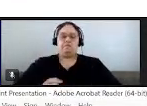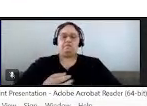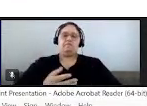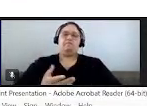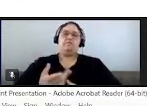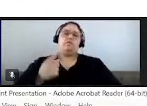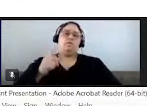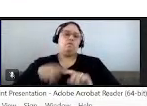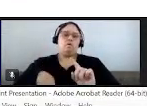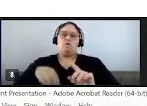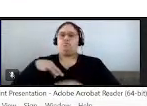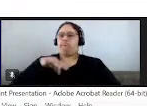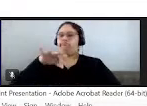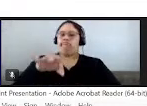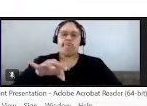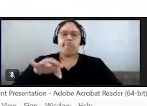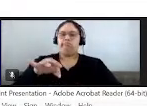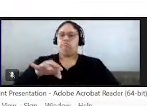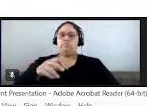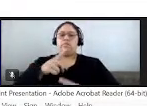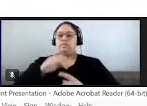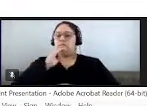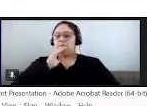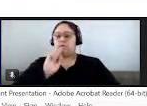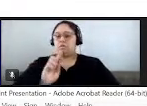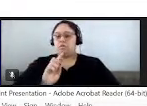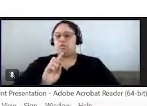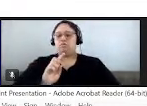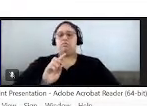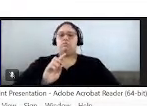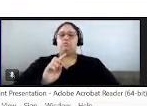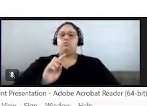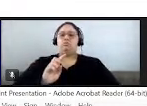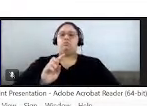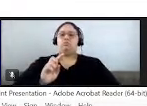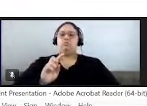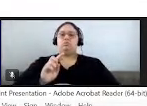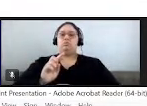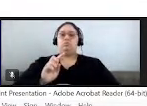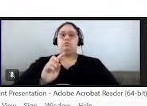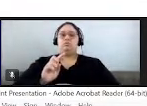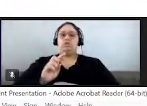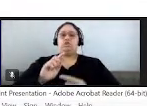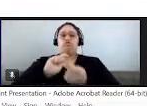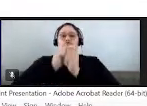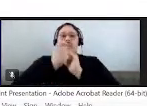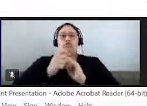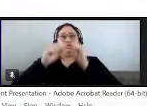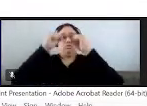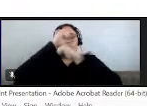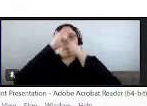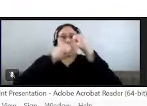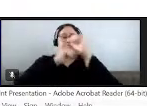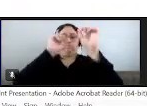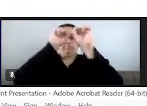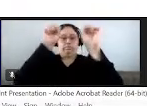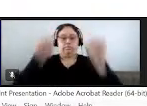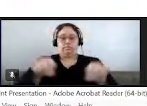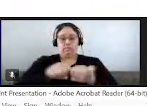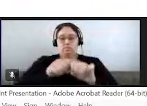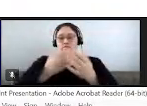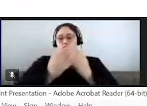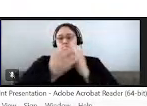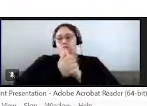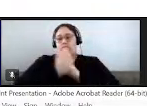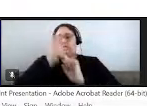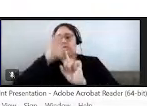they cannot afford that. But that means it's either the organogram has to change for us to have the skilled